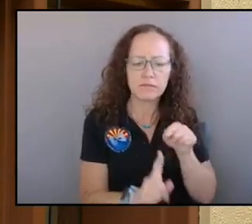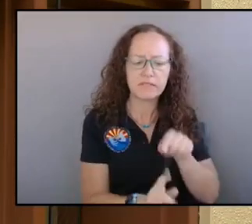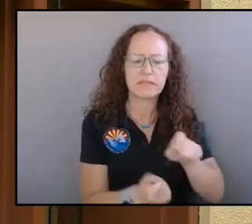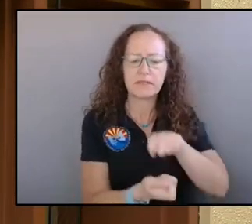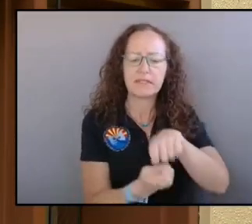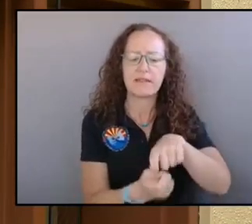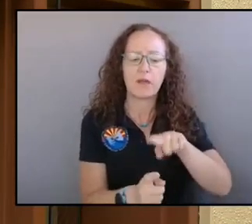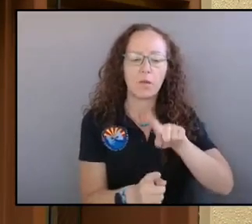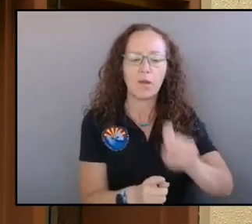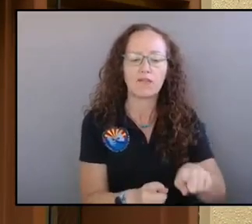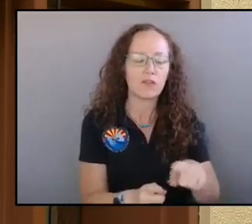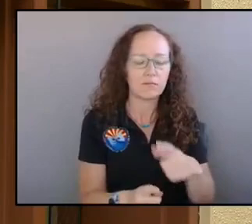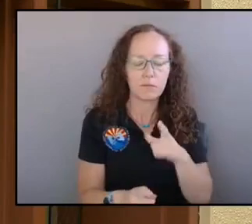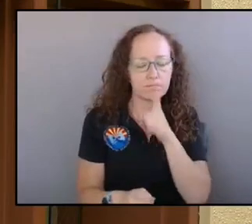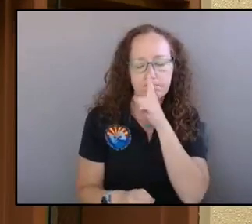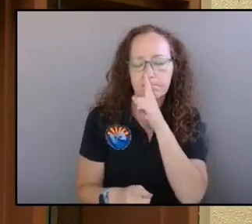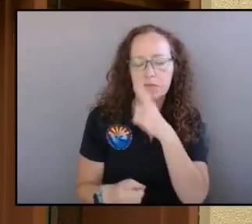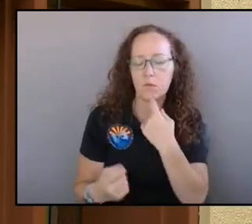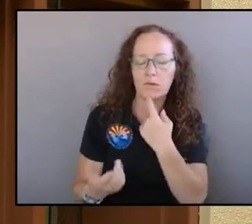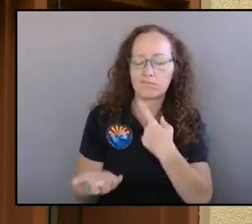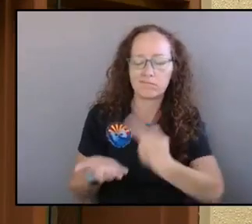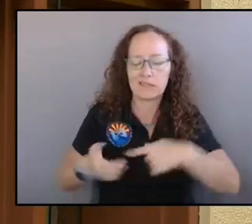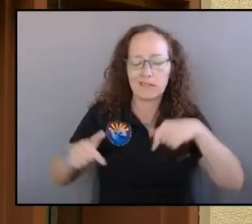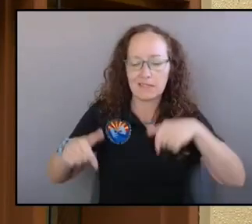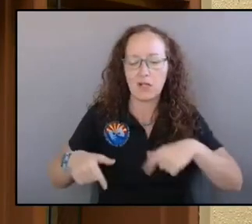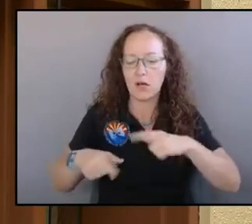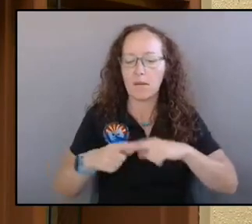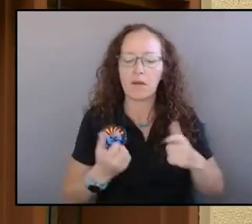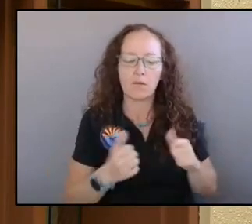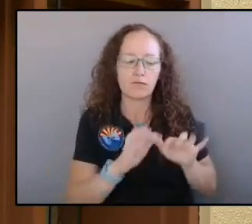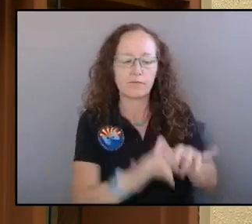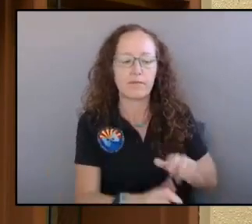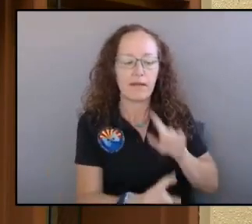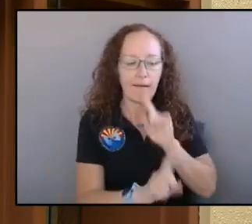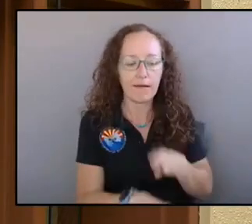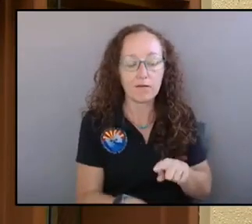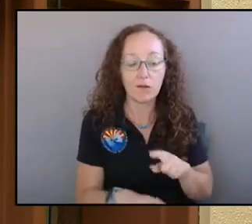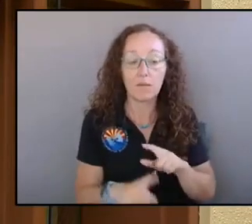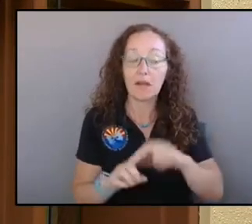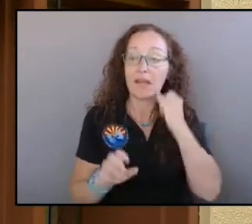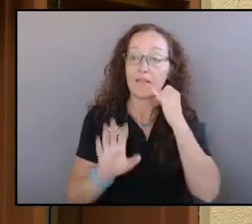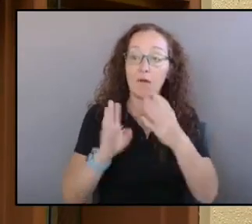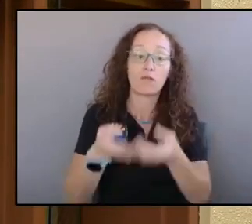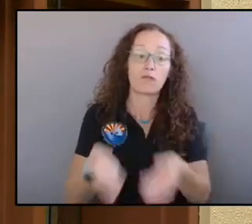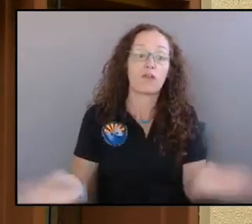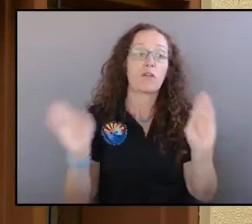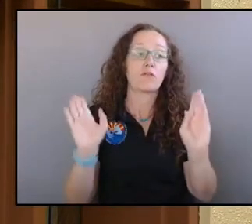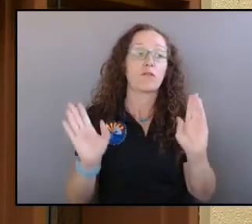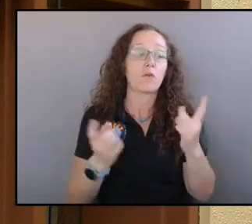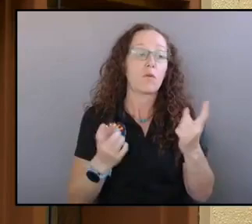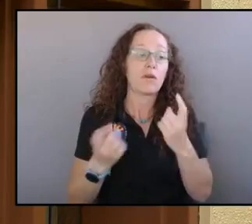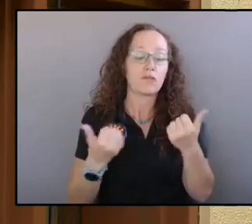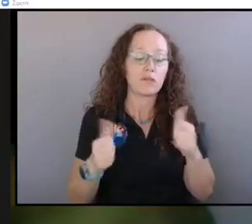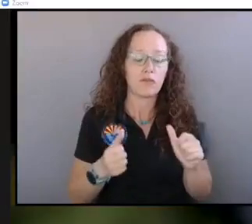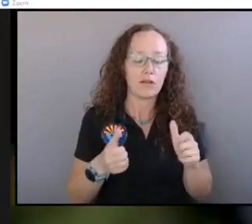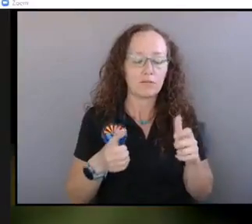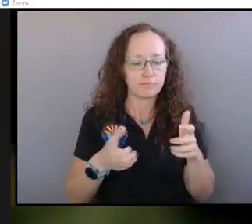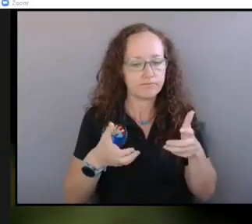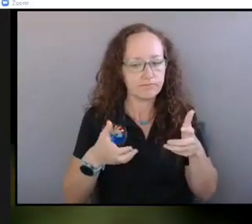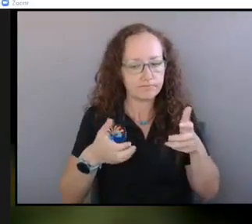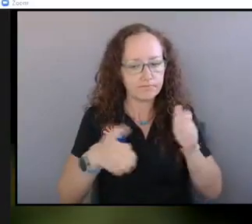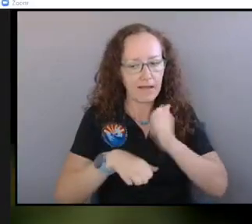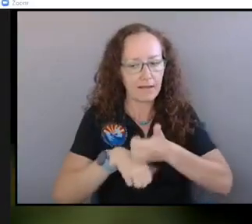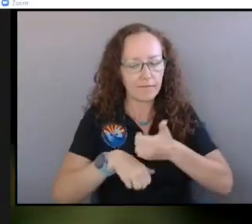will go ahead and try to make time at the end for those. I'm going to turn it to our fire behavior analyst, Stuart Turner, now.